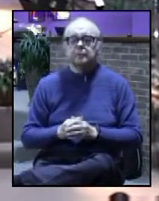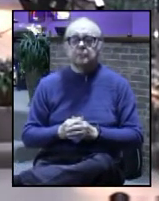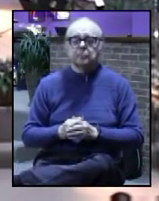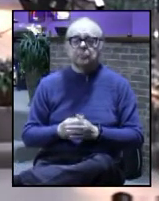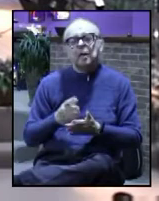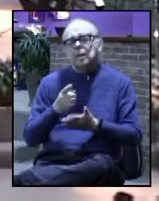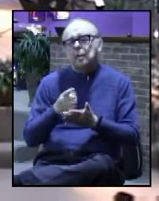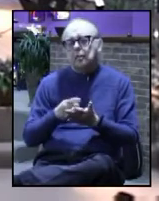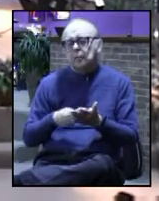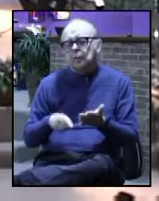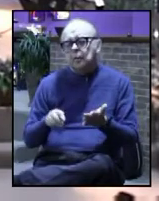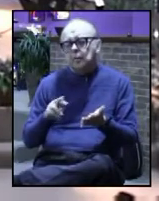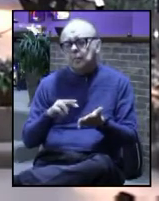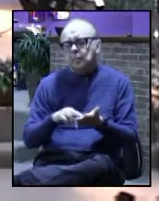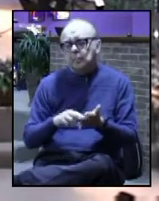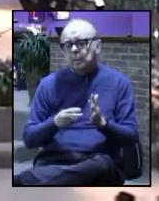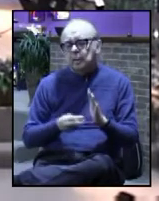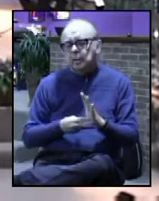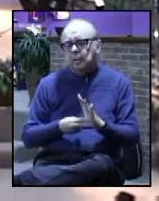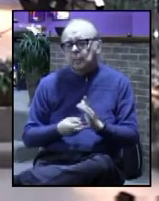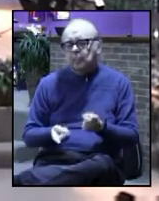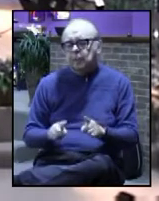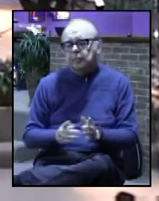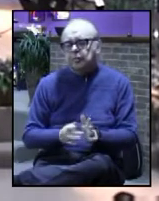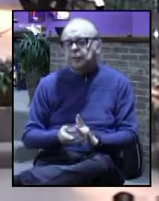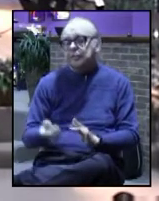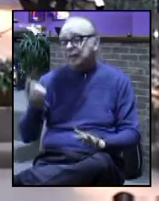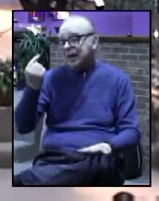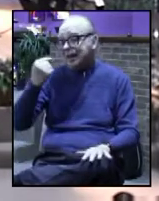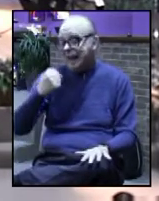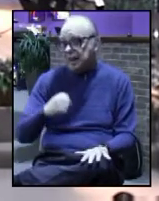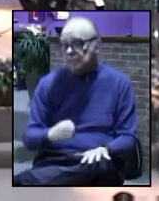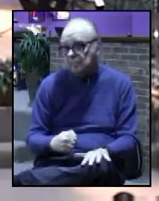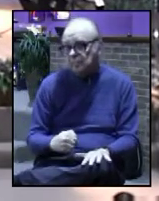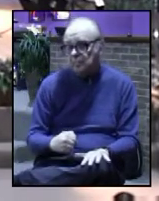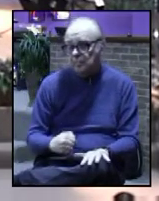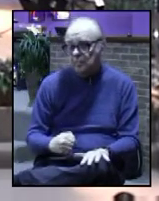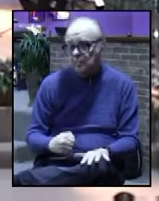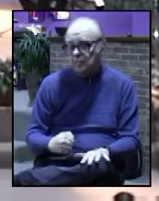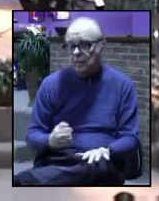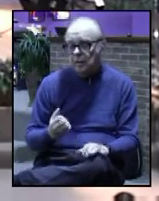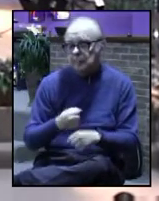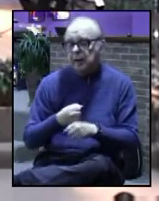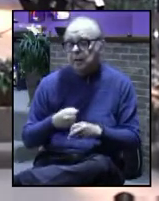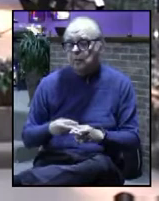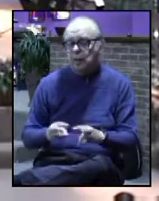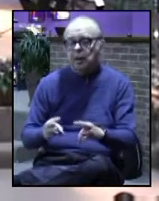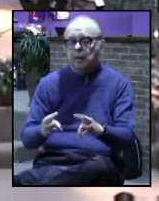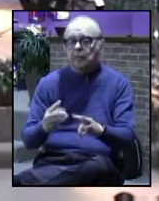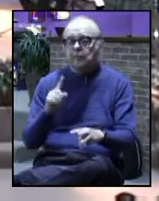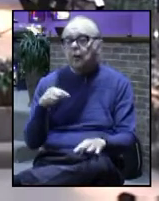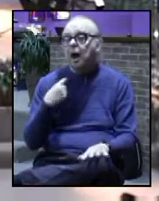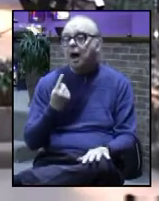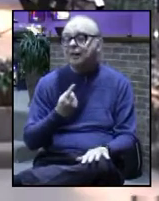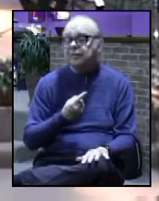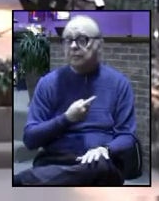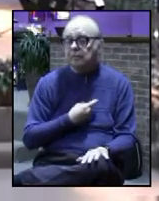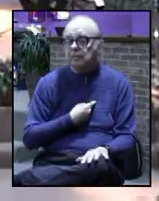is it that when Jesus came, made a way for